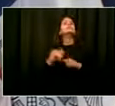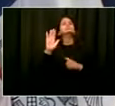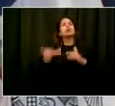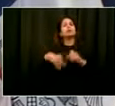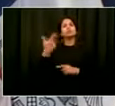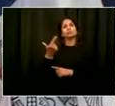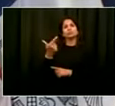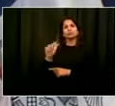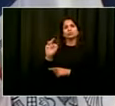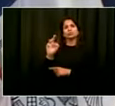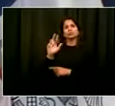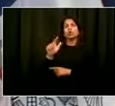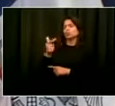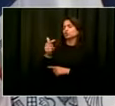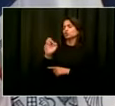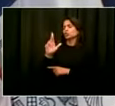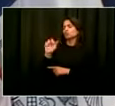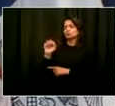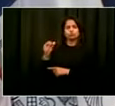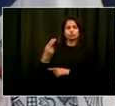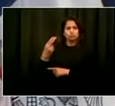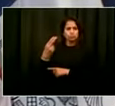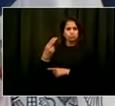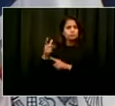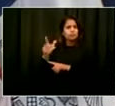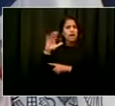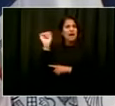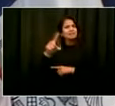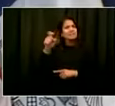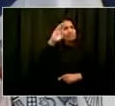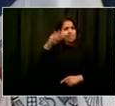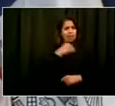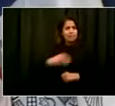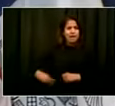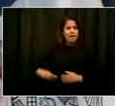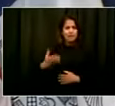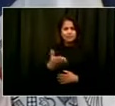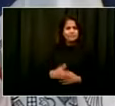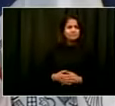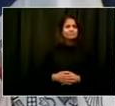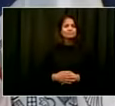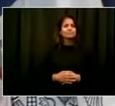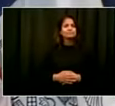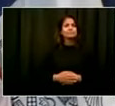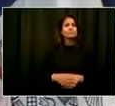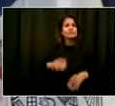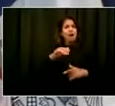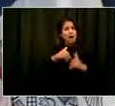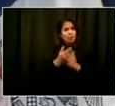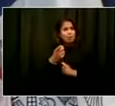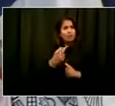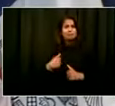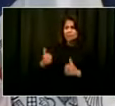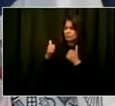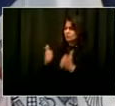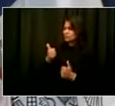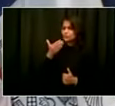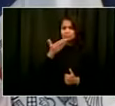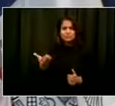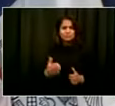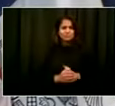Hello, Mr. Mayor, and everyone on the call. How are you, Gersh? I'm always good, Mr. Mayor. Always good. Thank you. Over the summer, the city